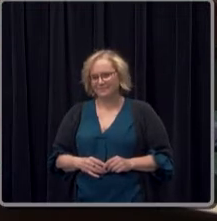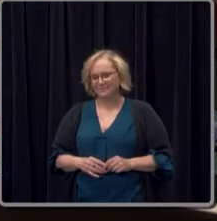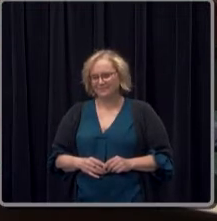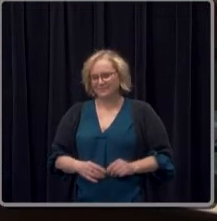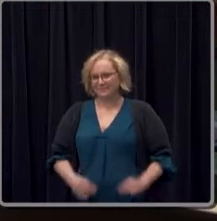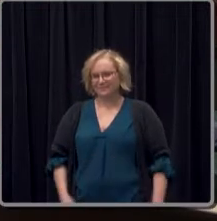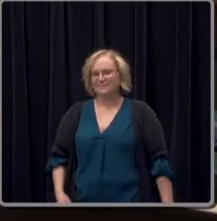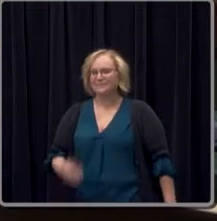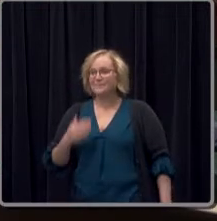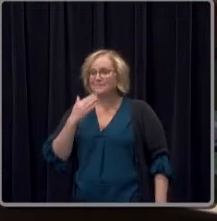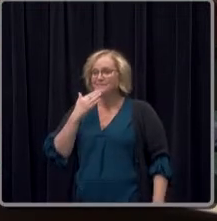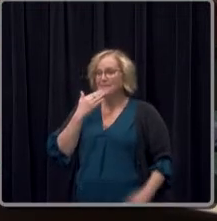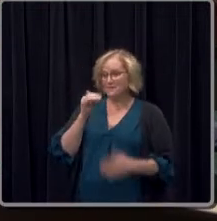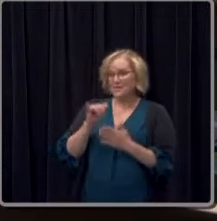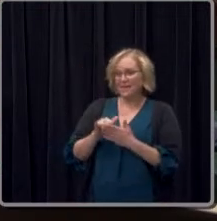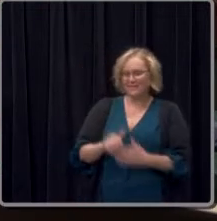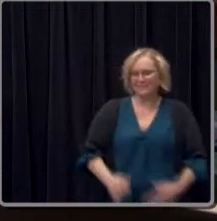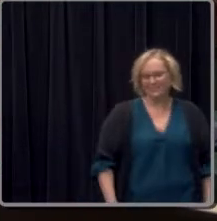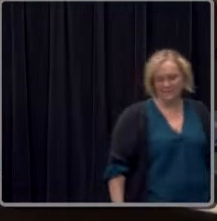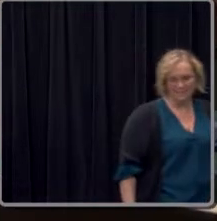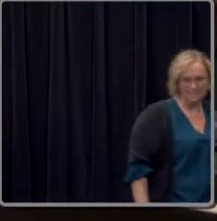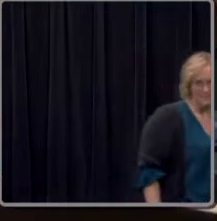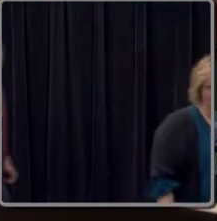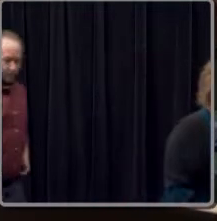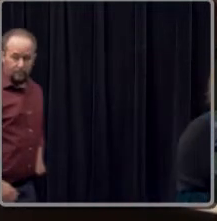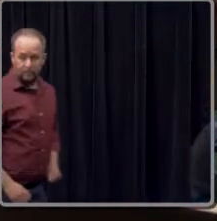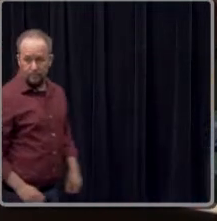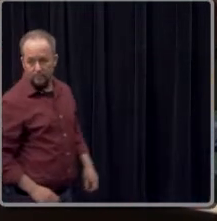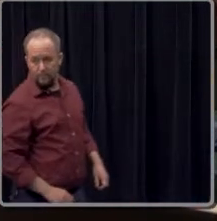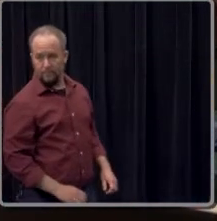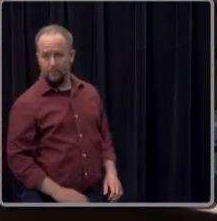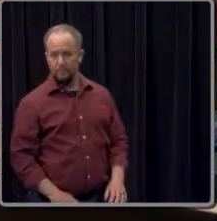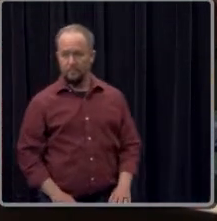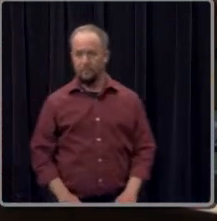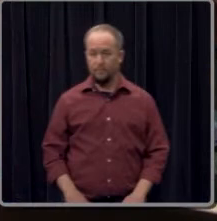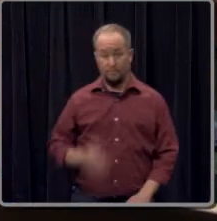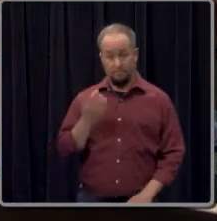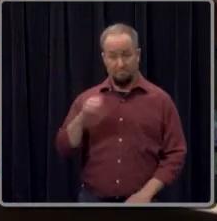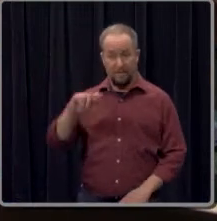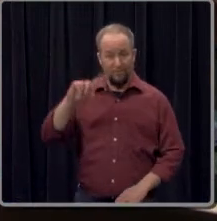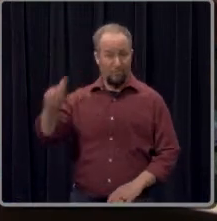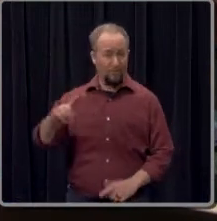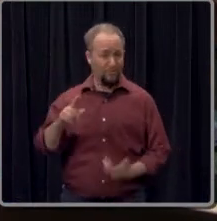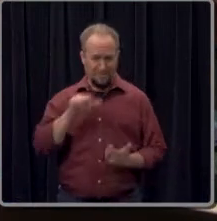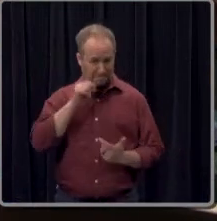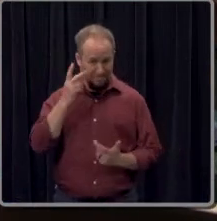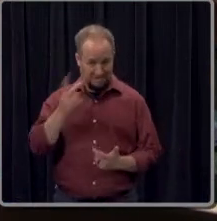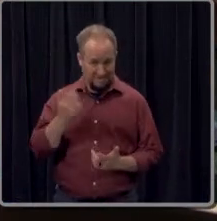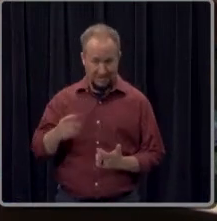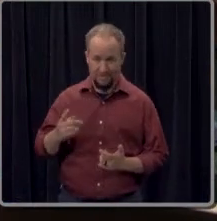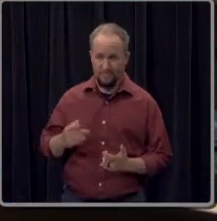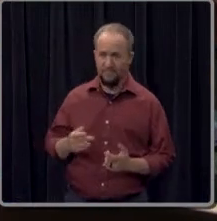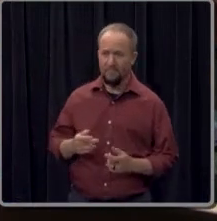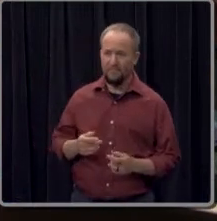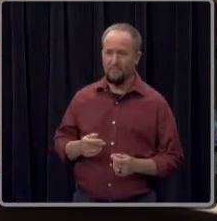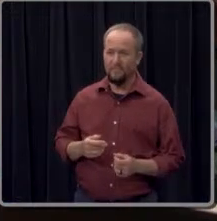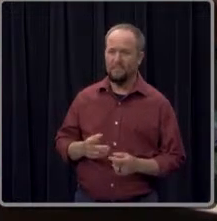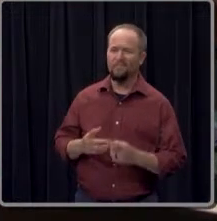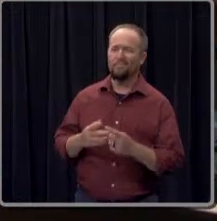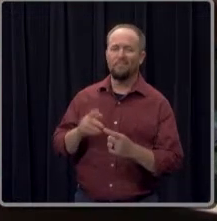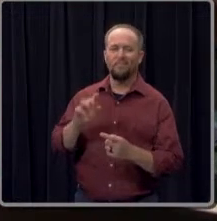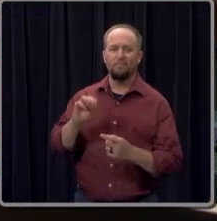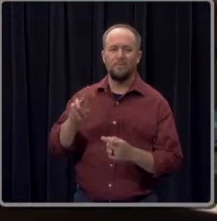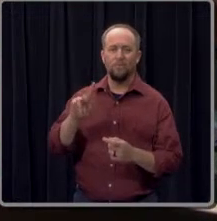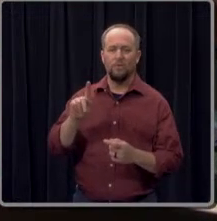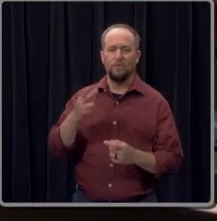Thank you for that. Any questions? I'm not seeing any, but It's wonderful. I was just curious which basketball game